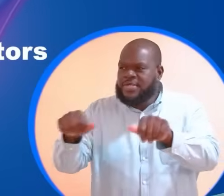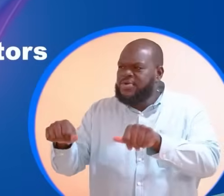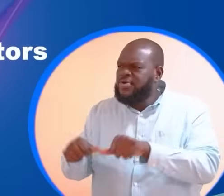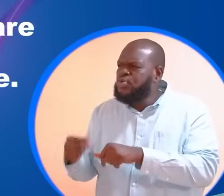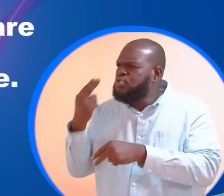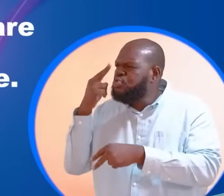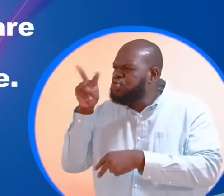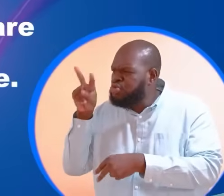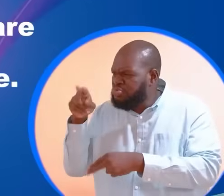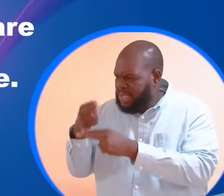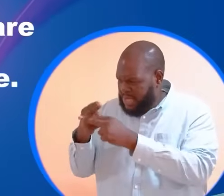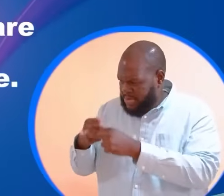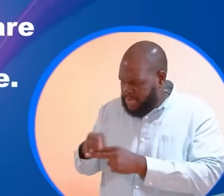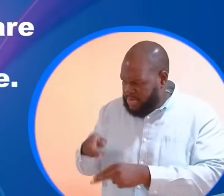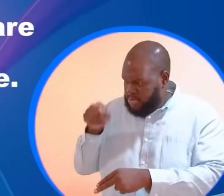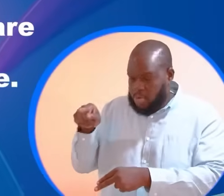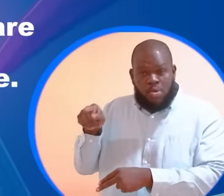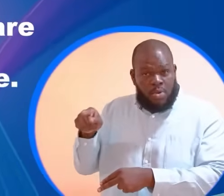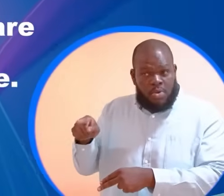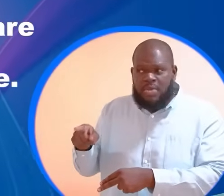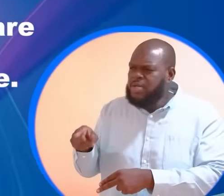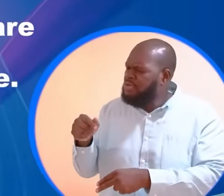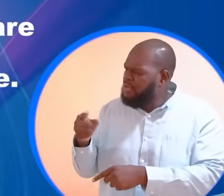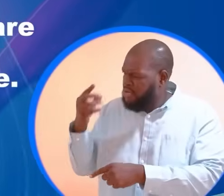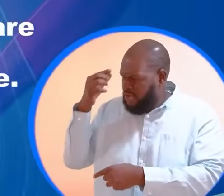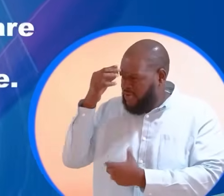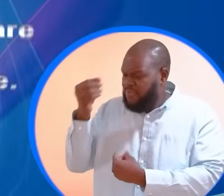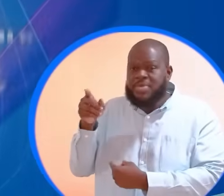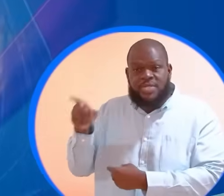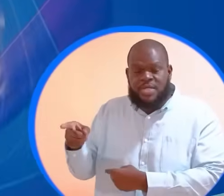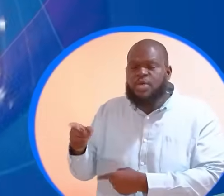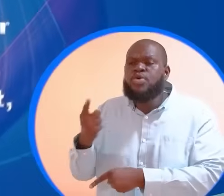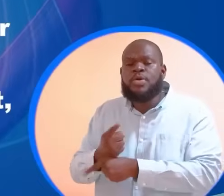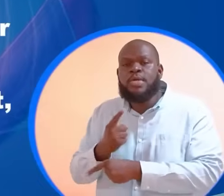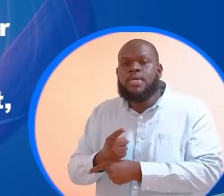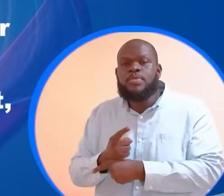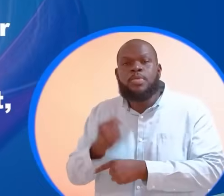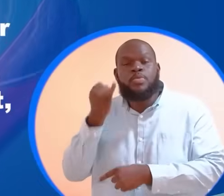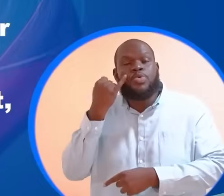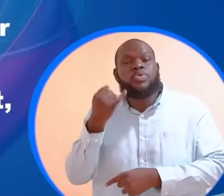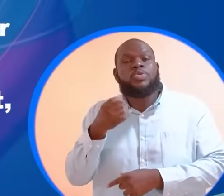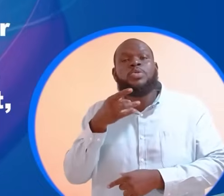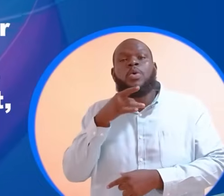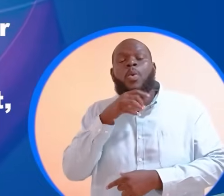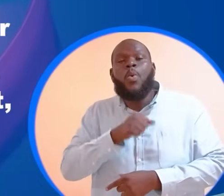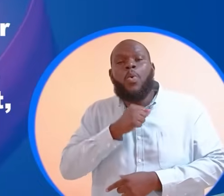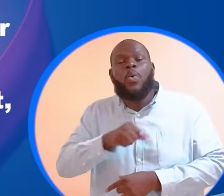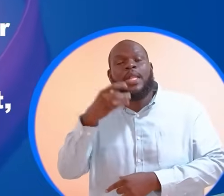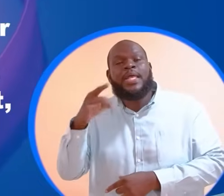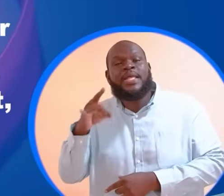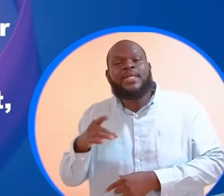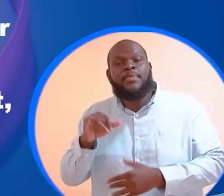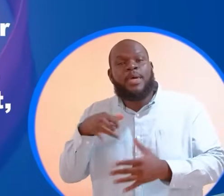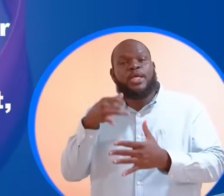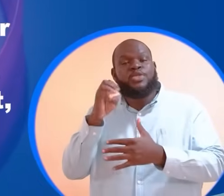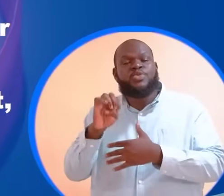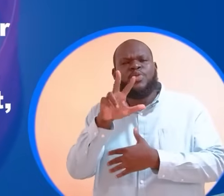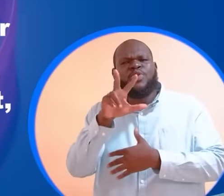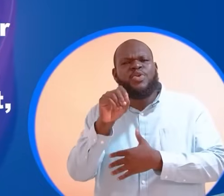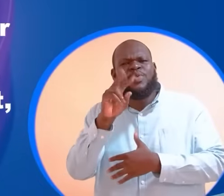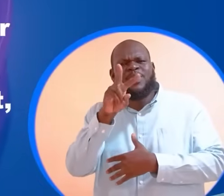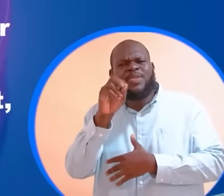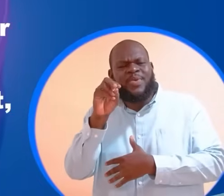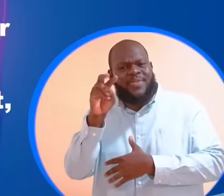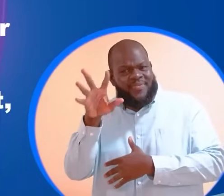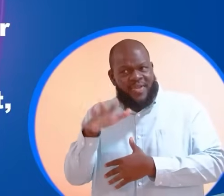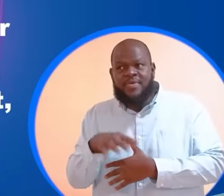registration divisions for you to check if you are listed and if your particulars are accurate. If you will be 18 years or older by June 30, 2025,